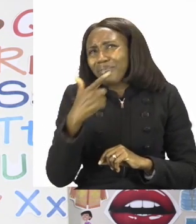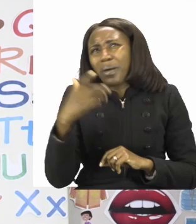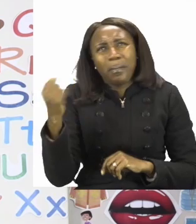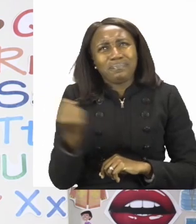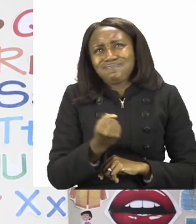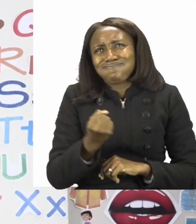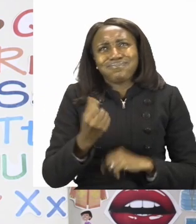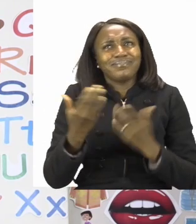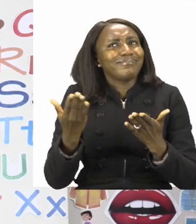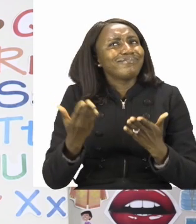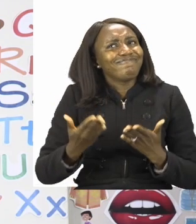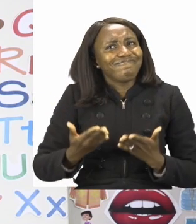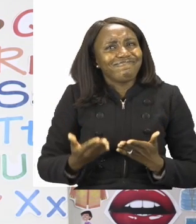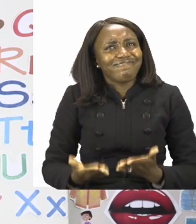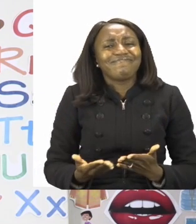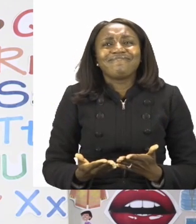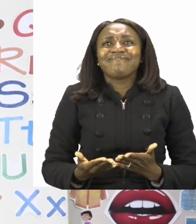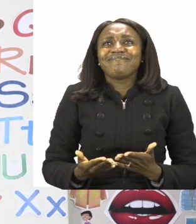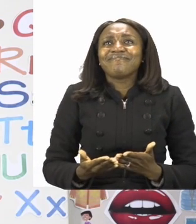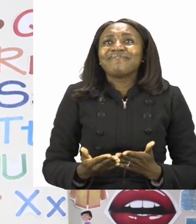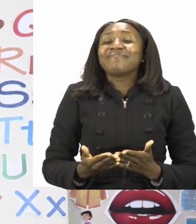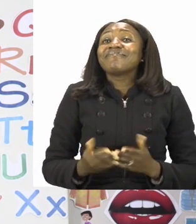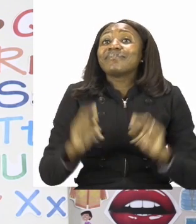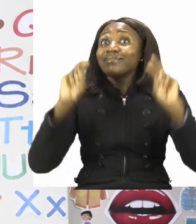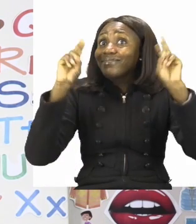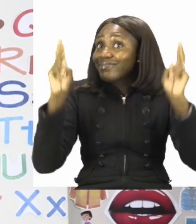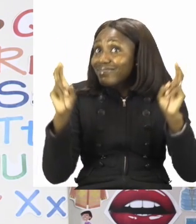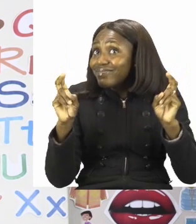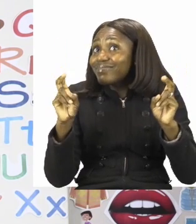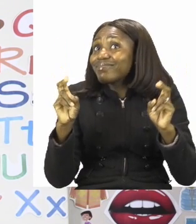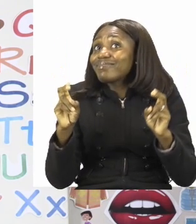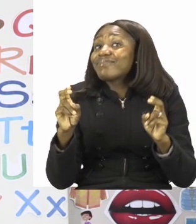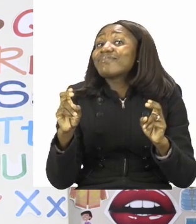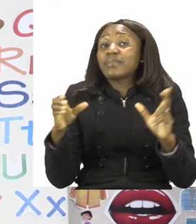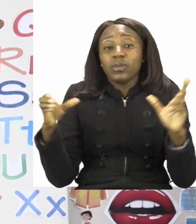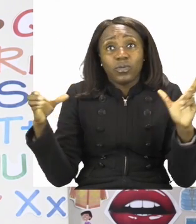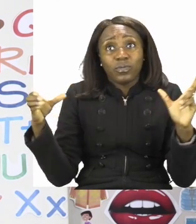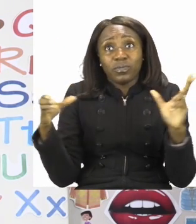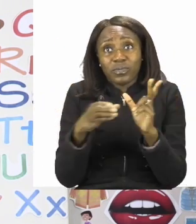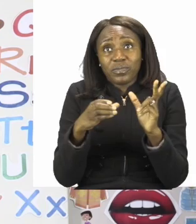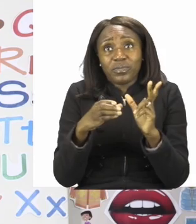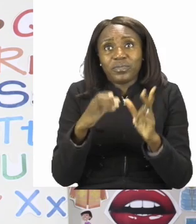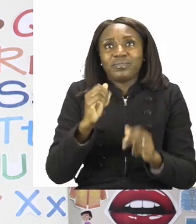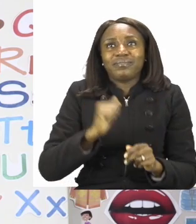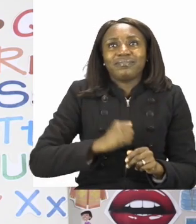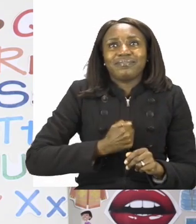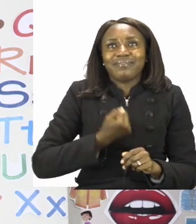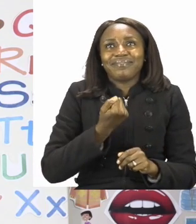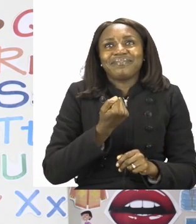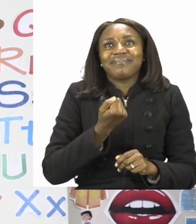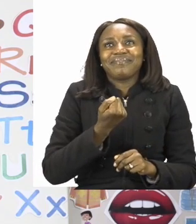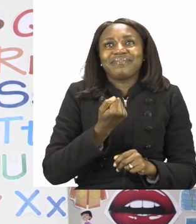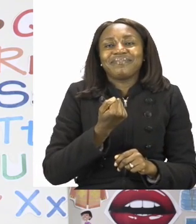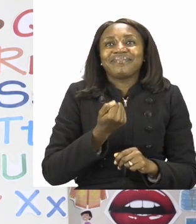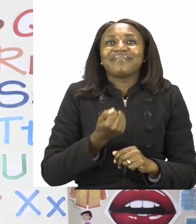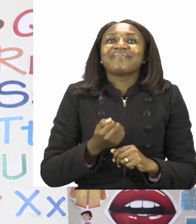much for joining me today. Our theme this week is My